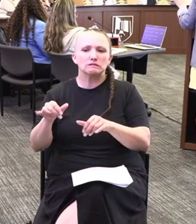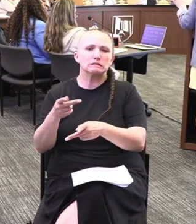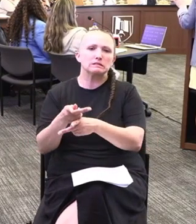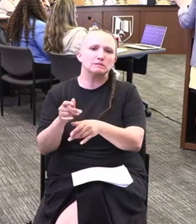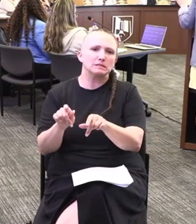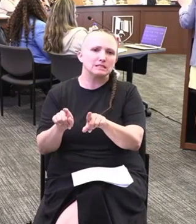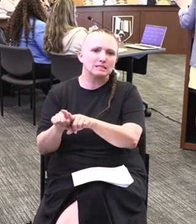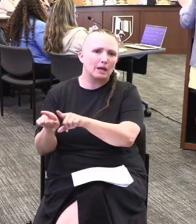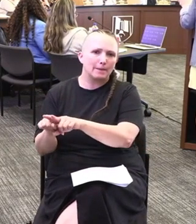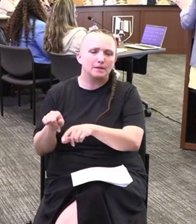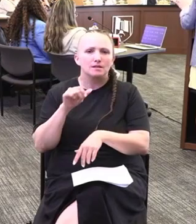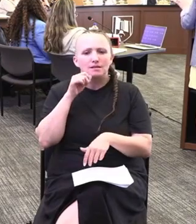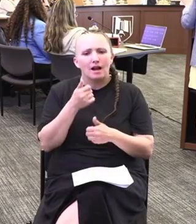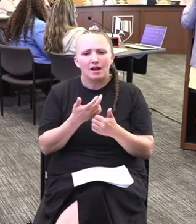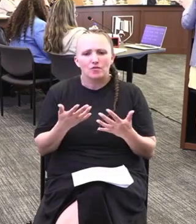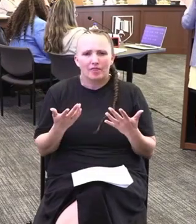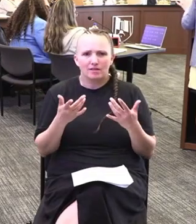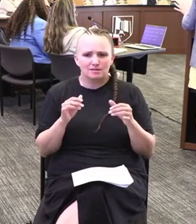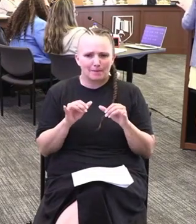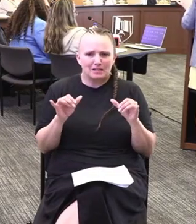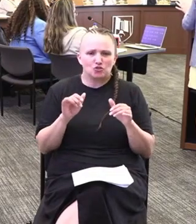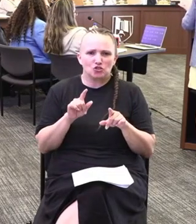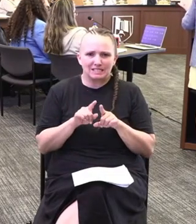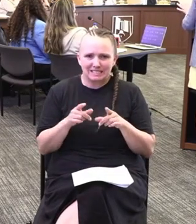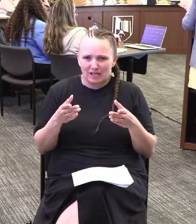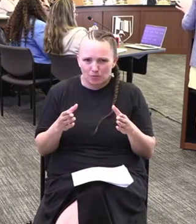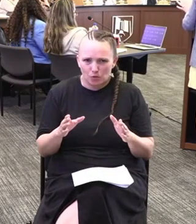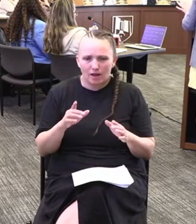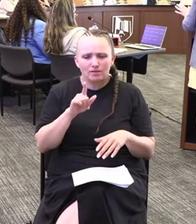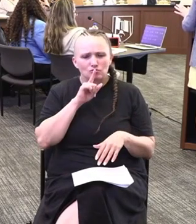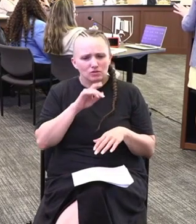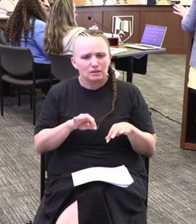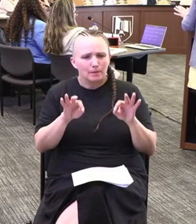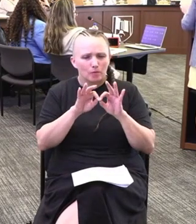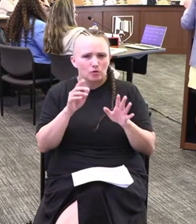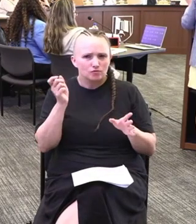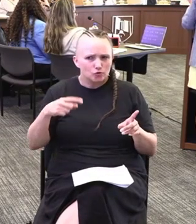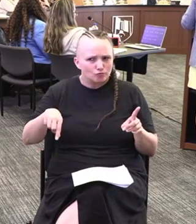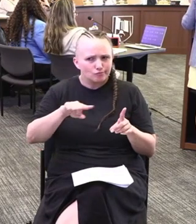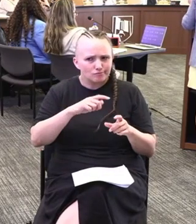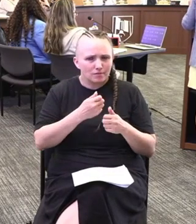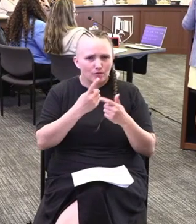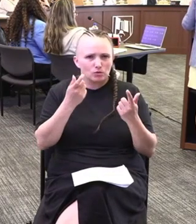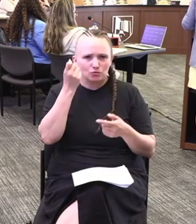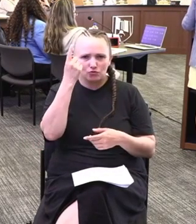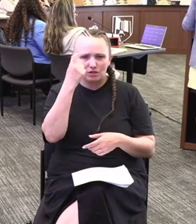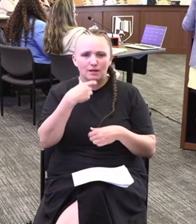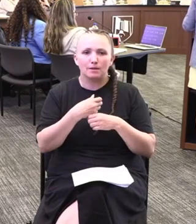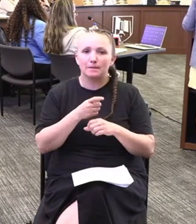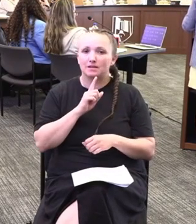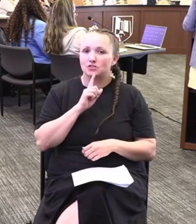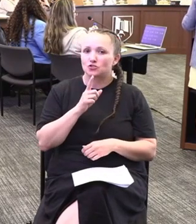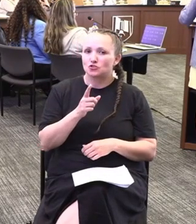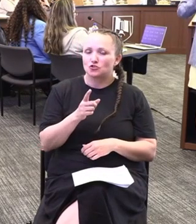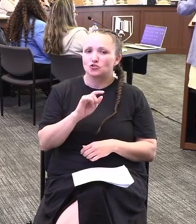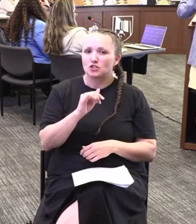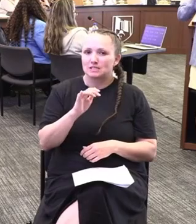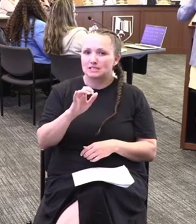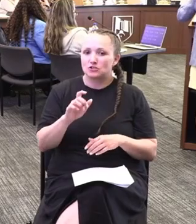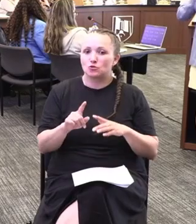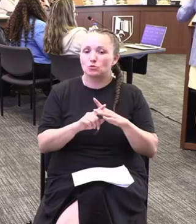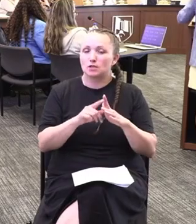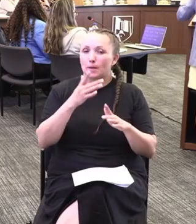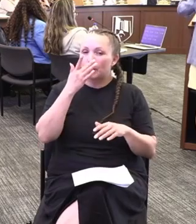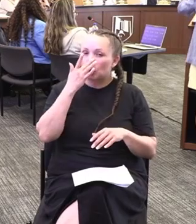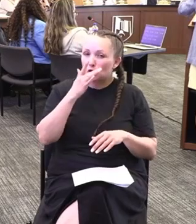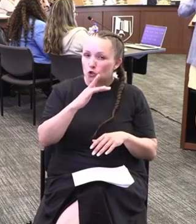everything we do is measured in the same way. And I think that's really important for everyone to understand. It's about making sure that JJC shows up early